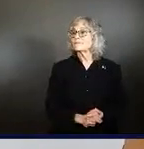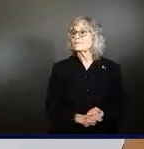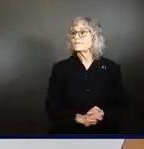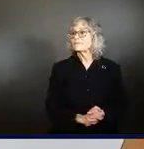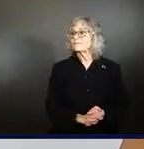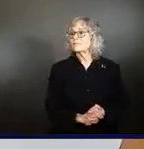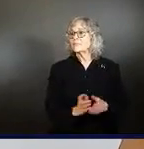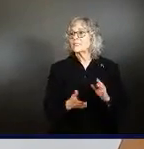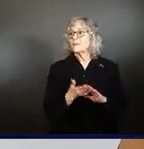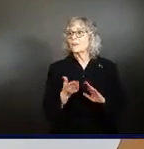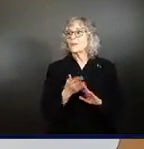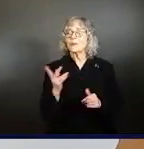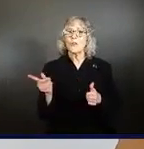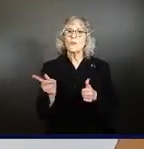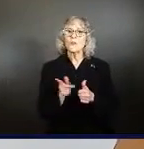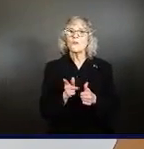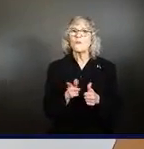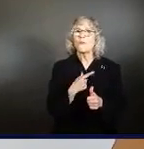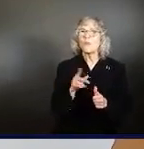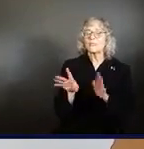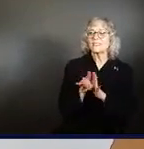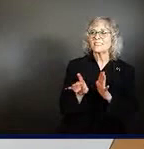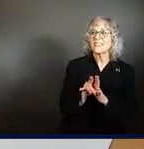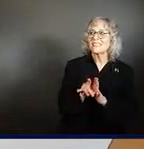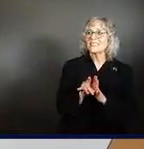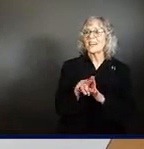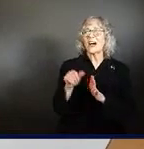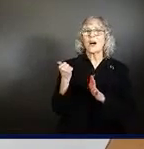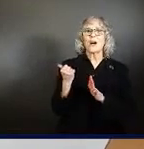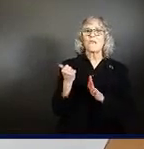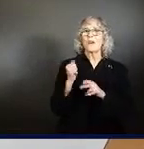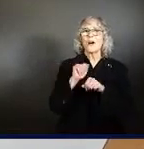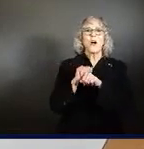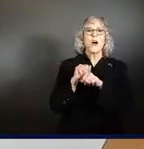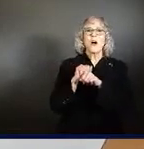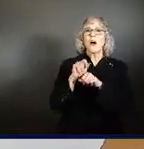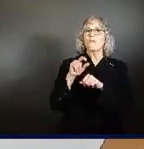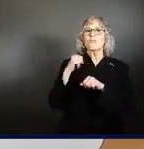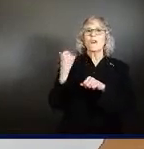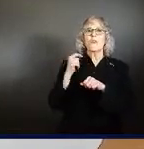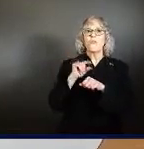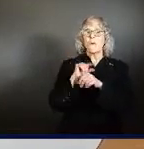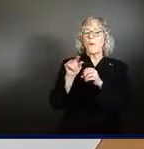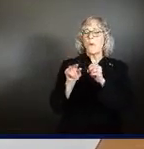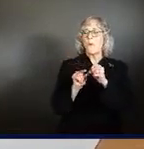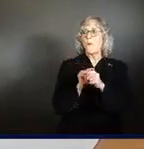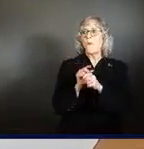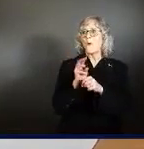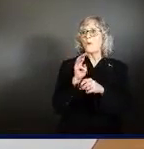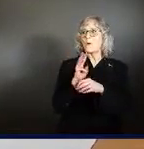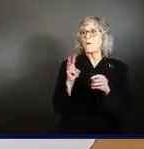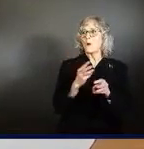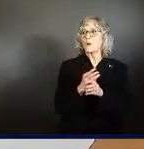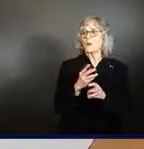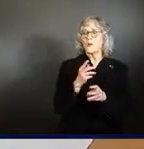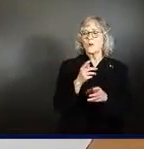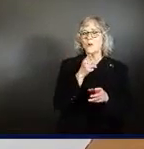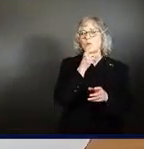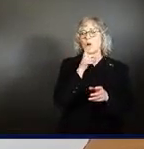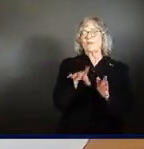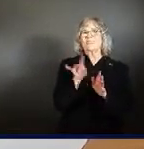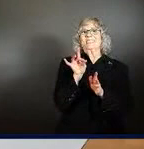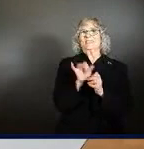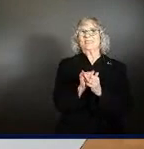Performing the first detection of an atmosphere around an habitable world. I mean, that would be, I would celebrate that. Whoever makes that discovery, if that's